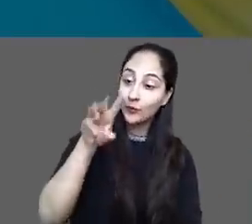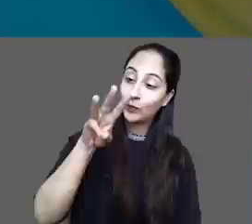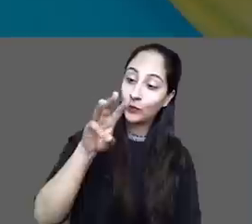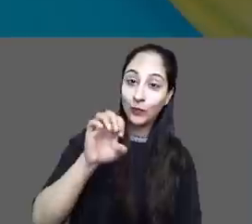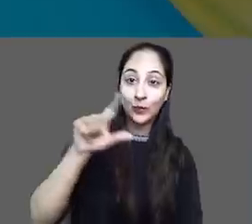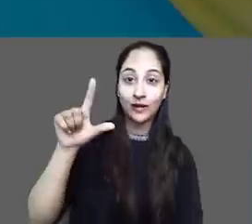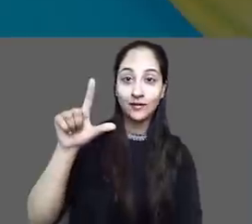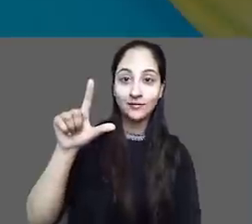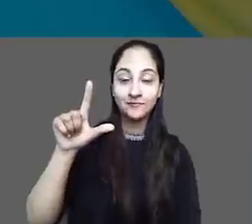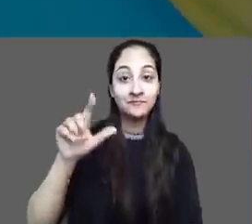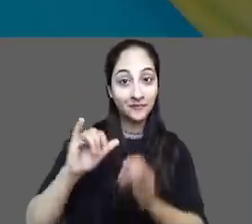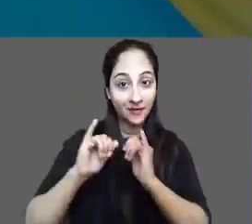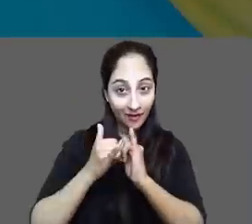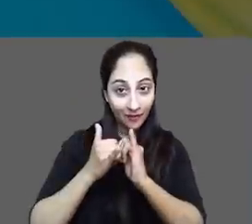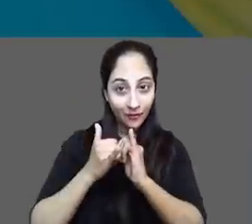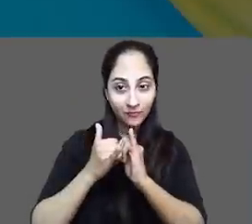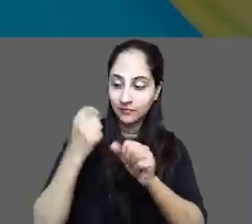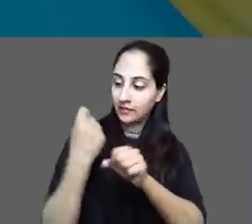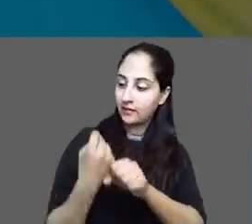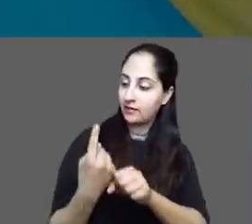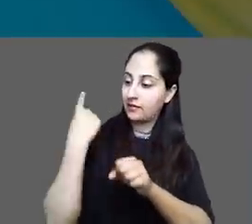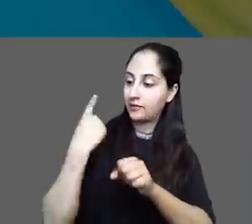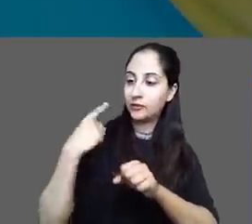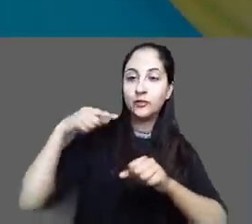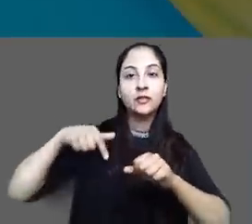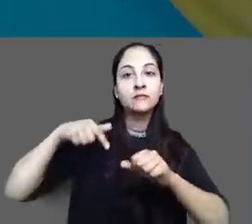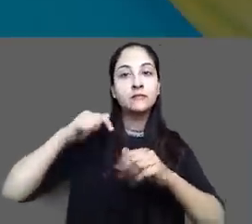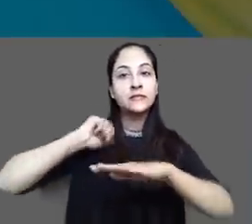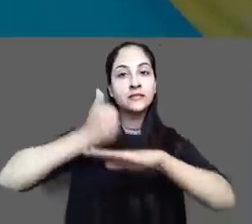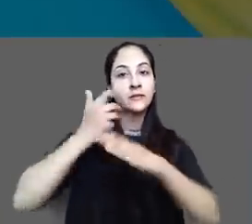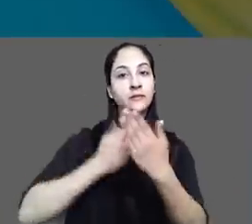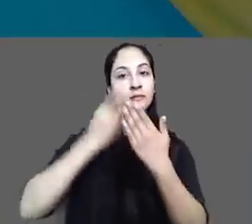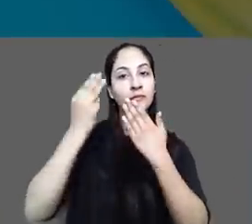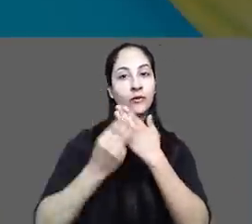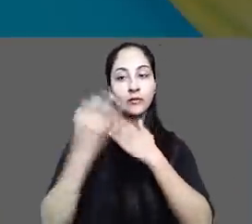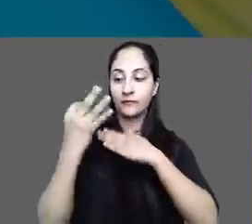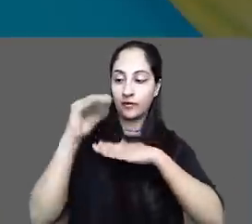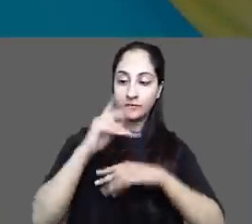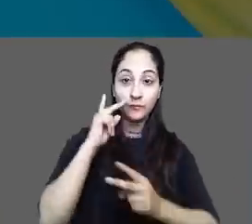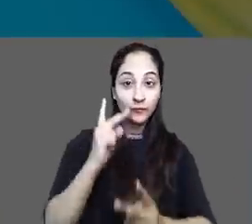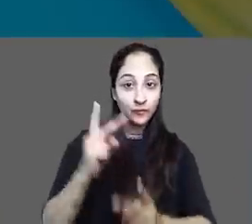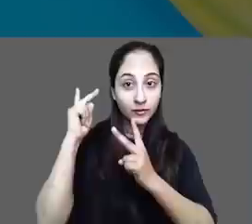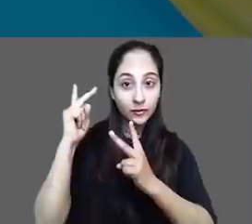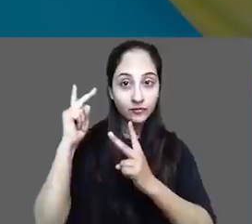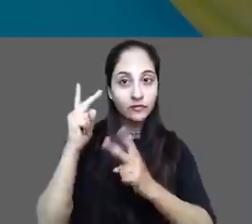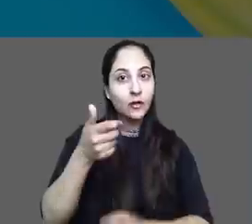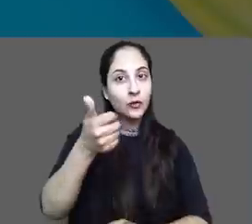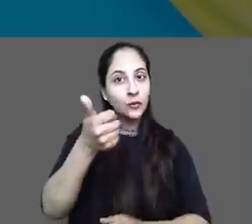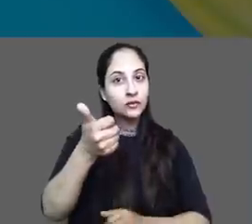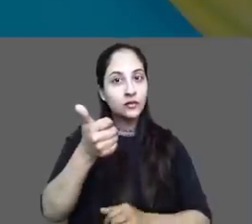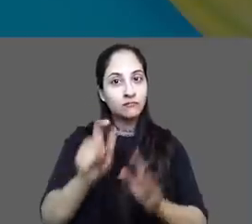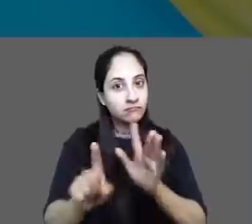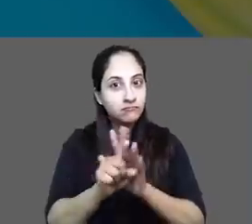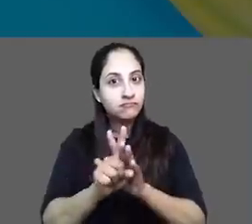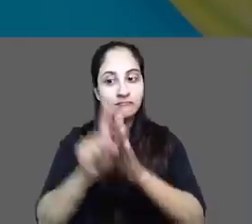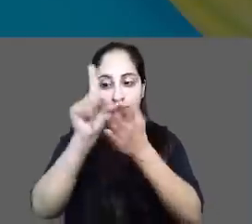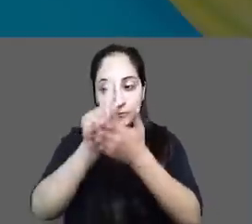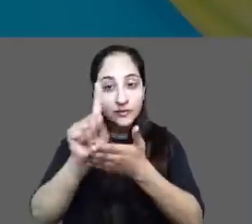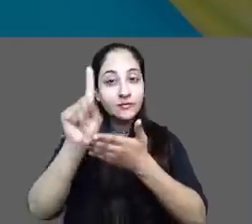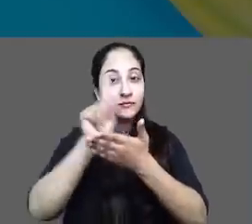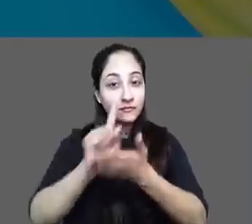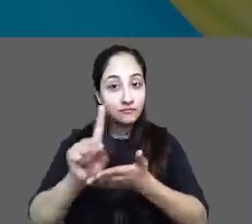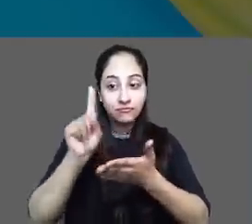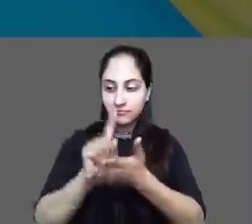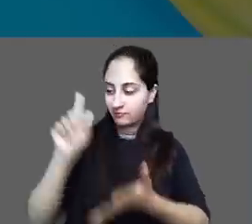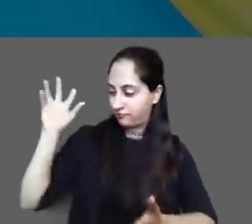single week? And kind of what kind of spurred that? And secondly, you know, why did you continue doing it? Because I'd say that, you know, to your earlier point